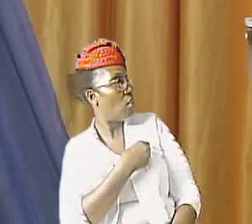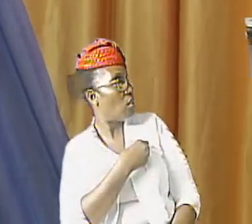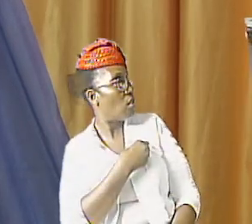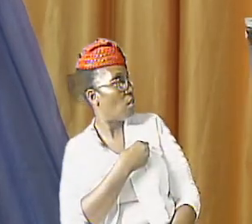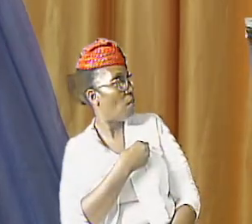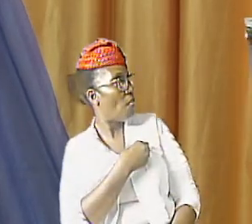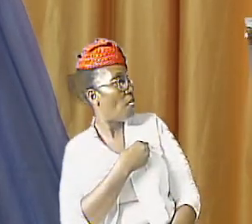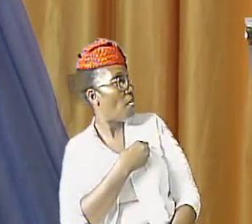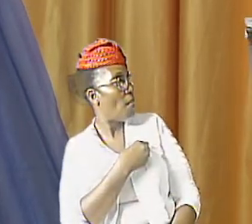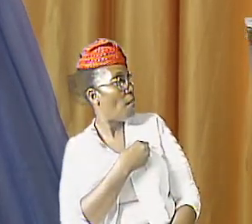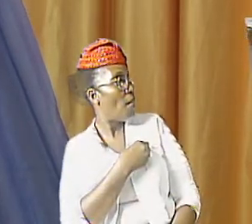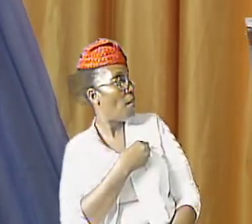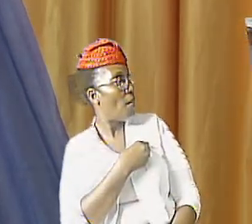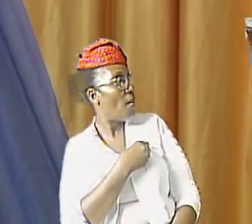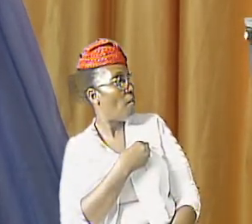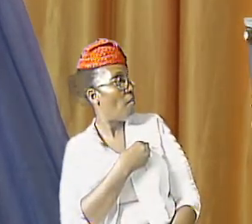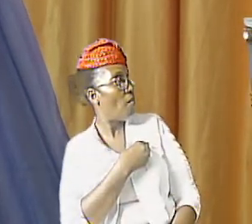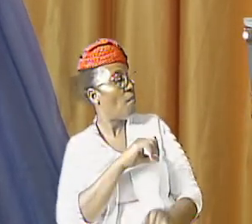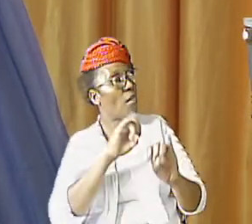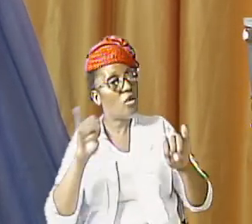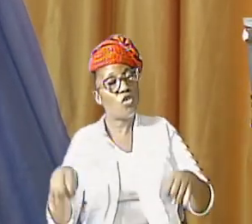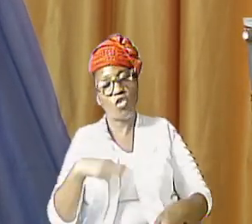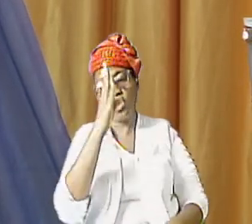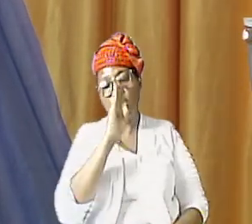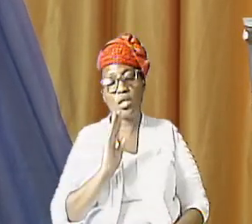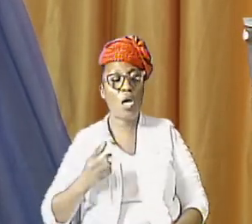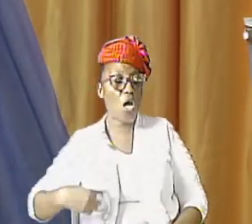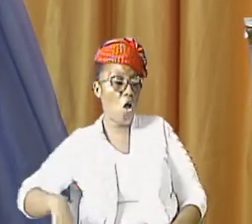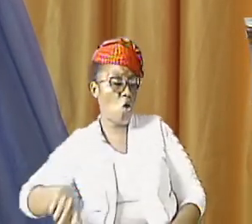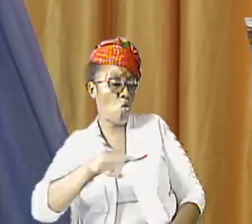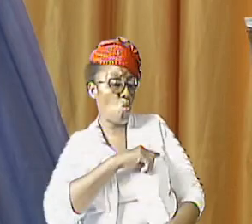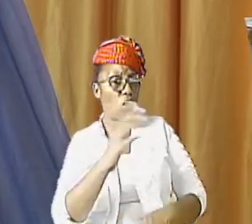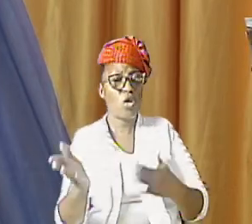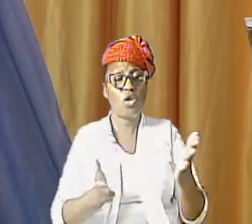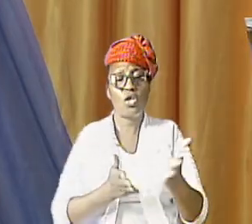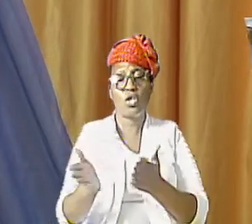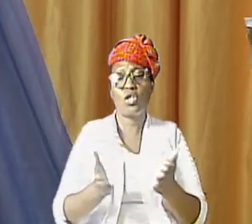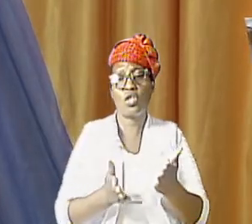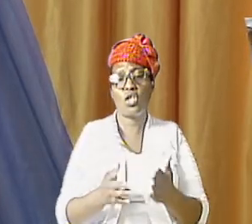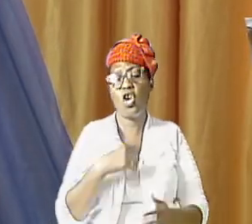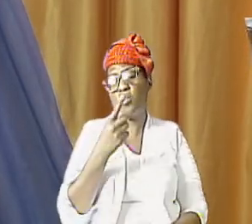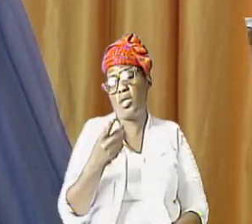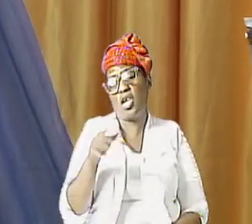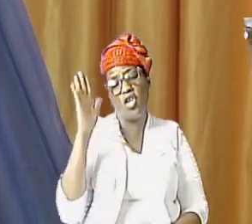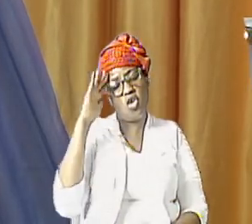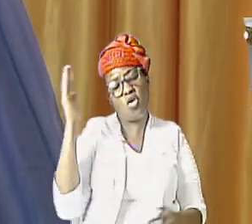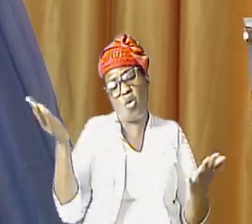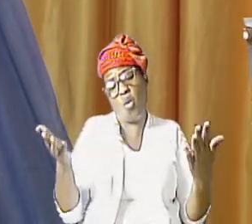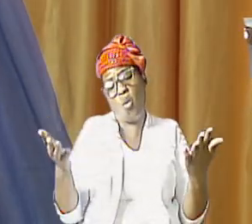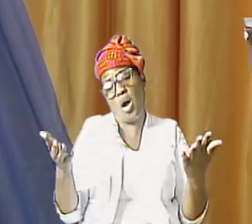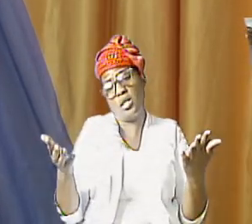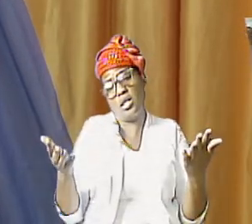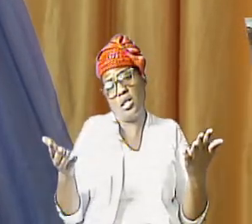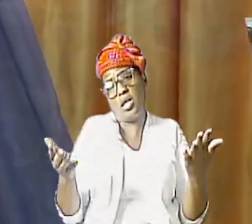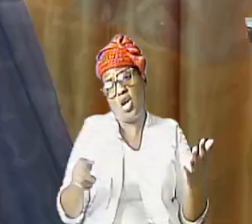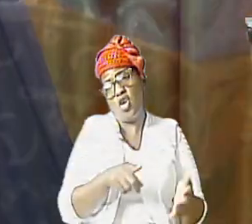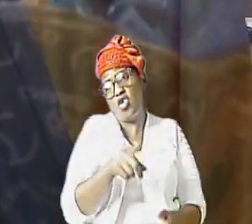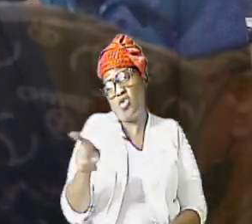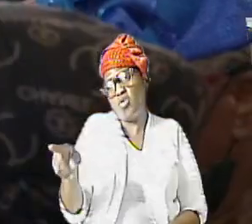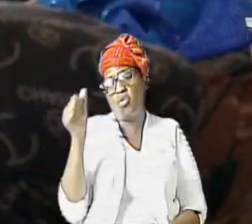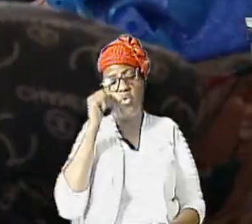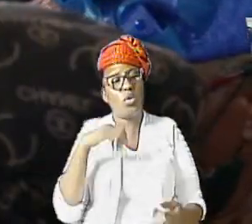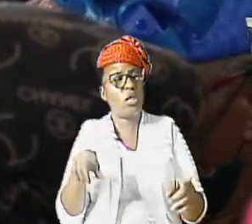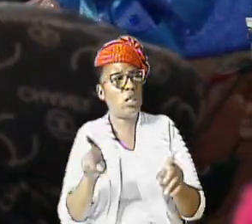And the just God that we serve, he doesn't just say, you know what? Because you,